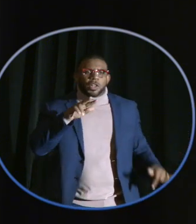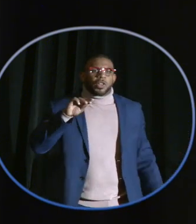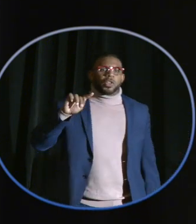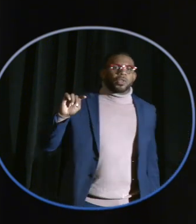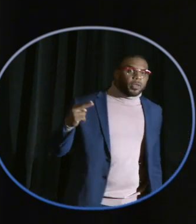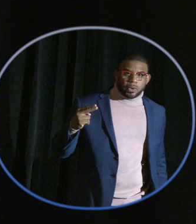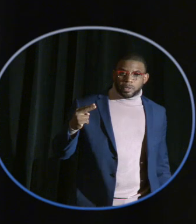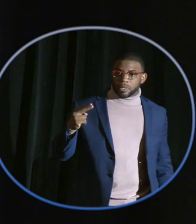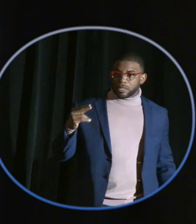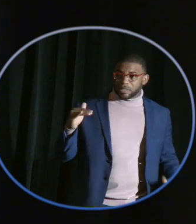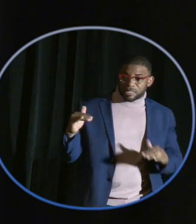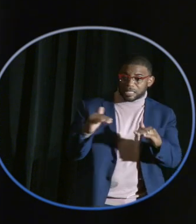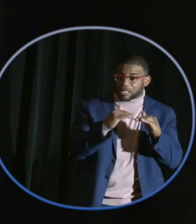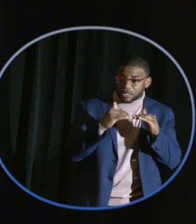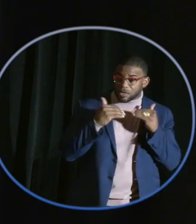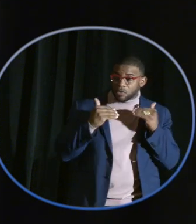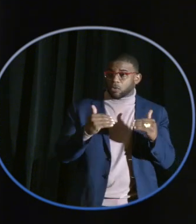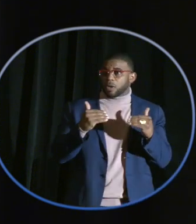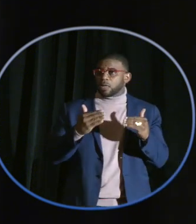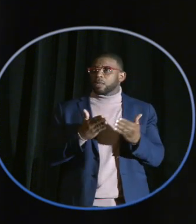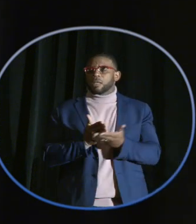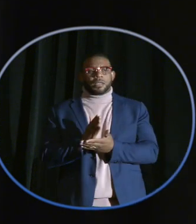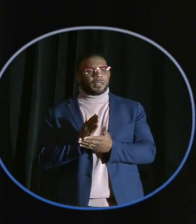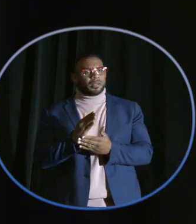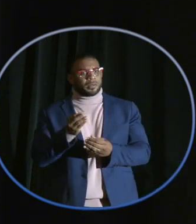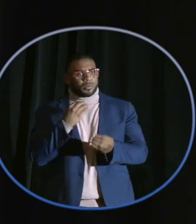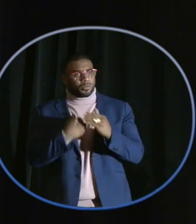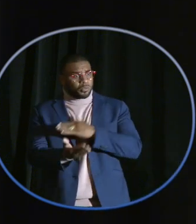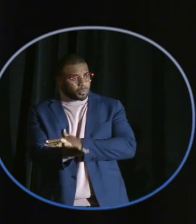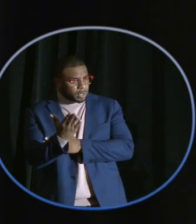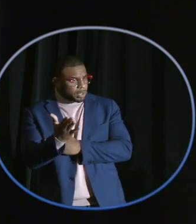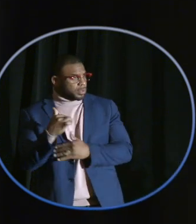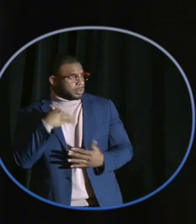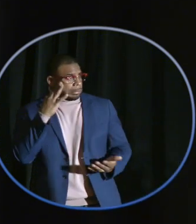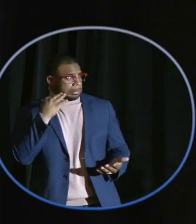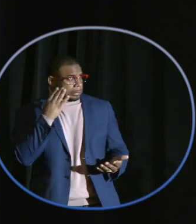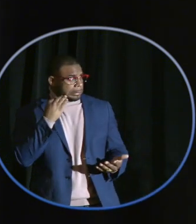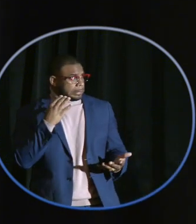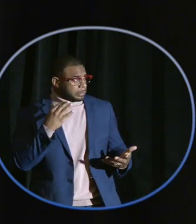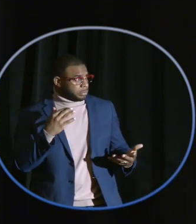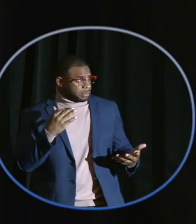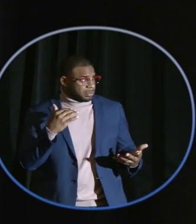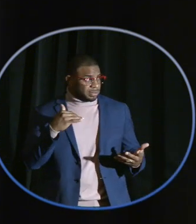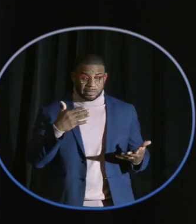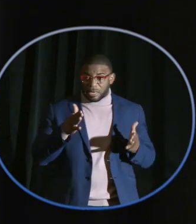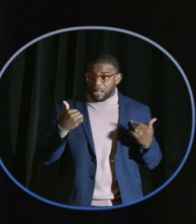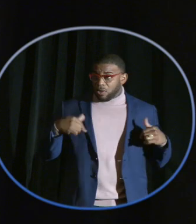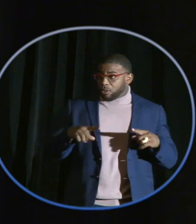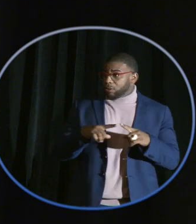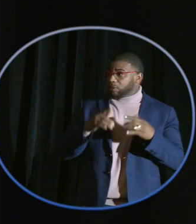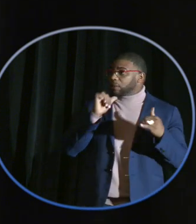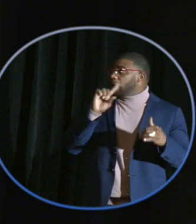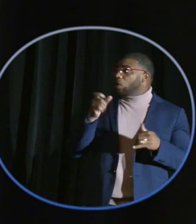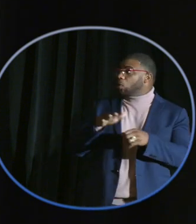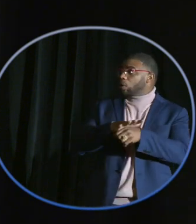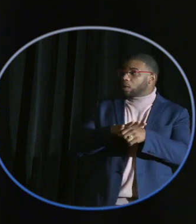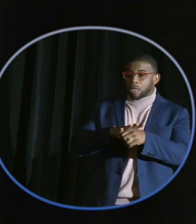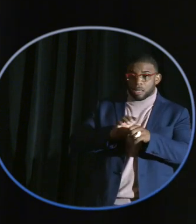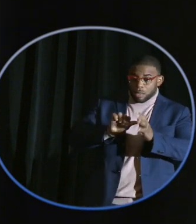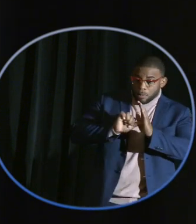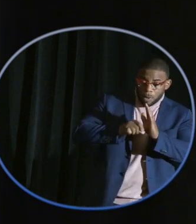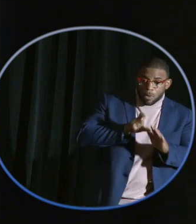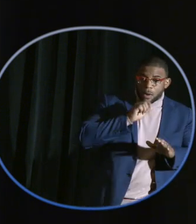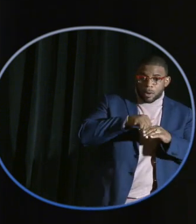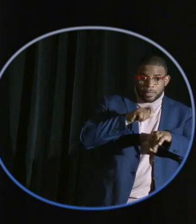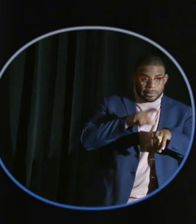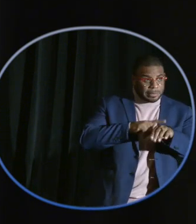30th Civil Rights Breakfast that we have had, it allows us to not only mark where we